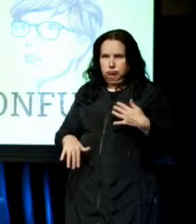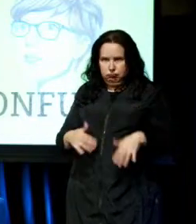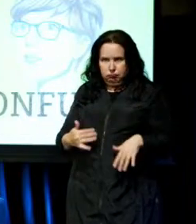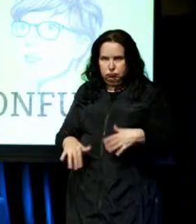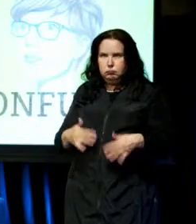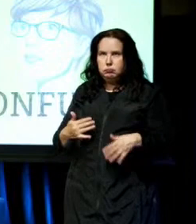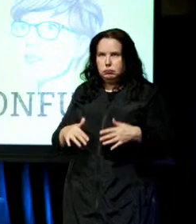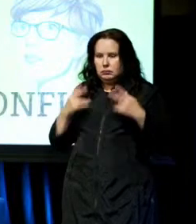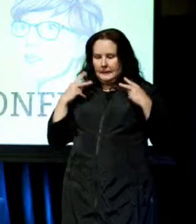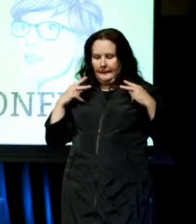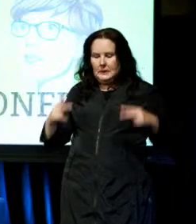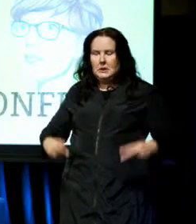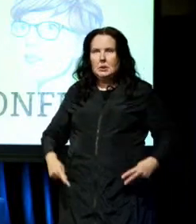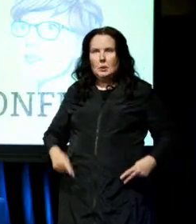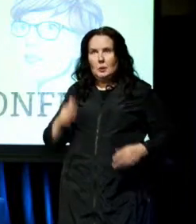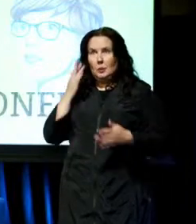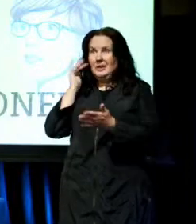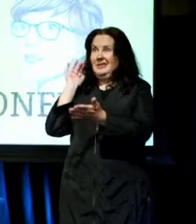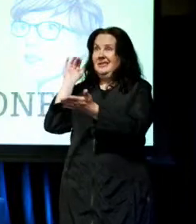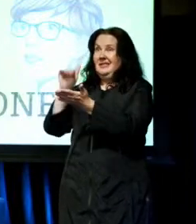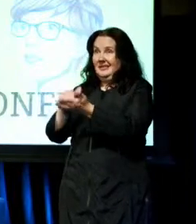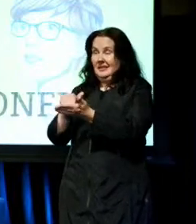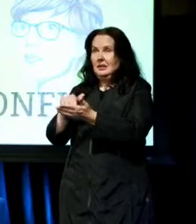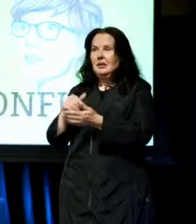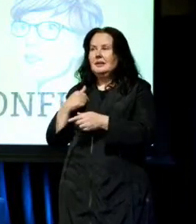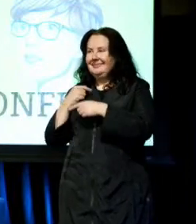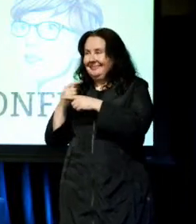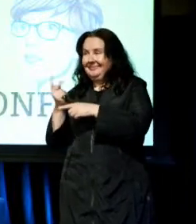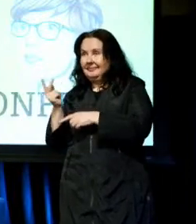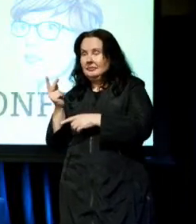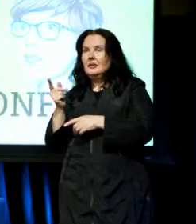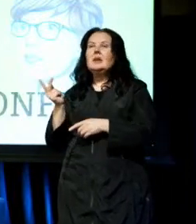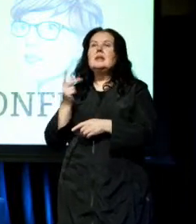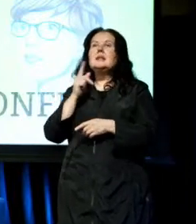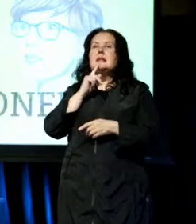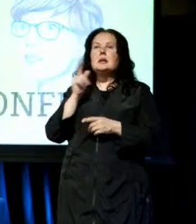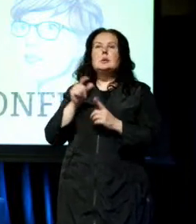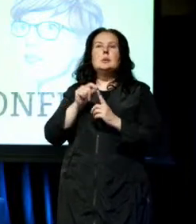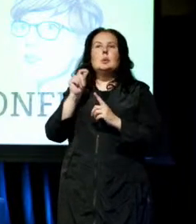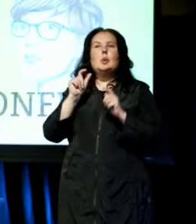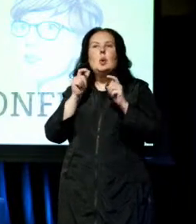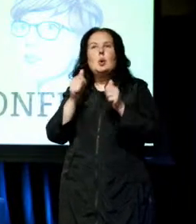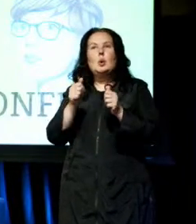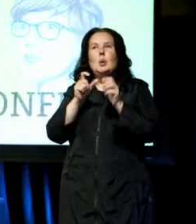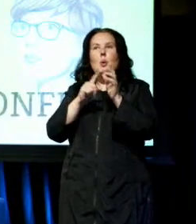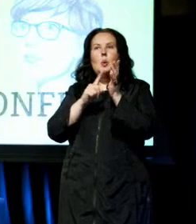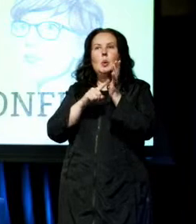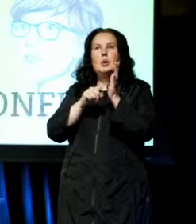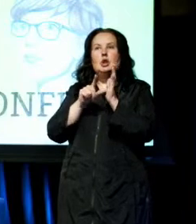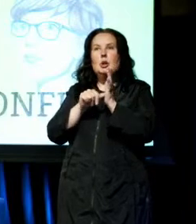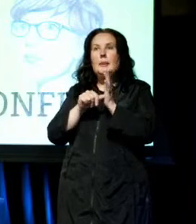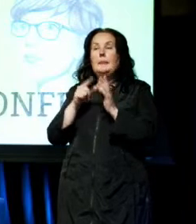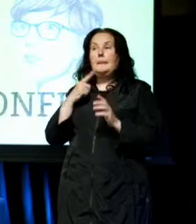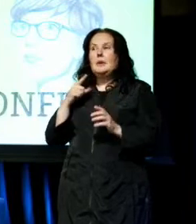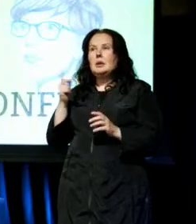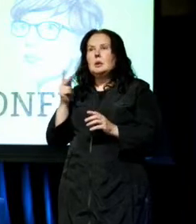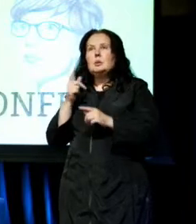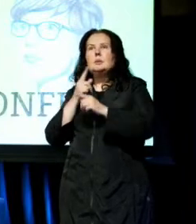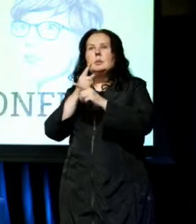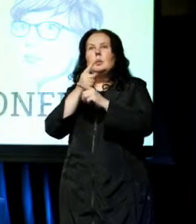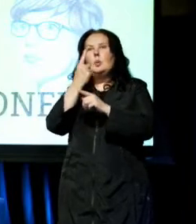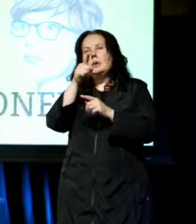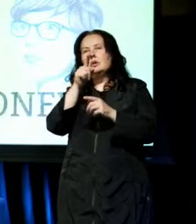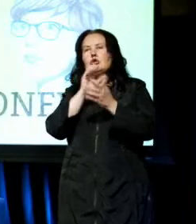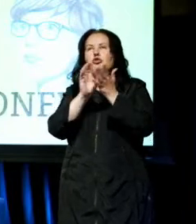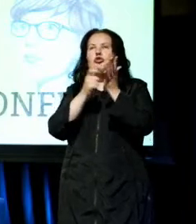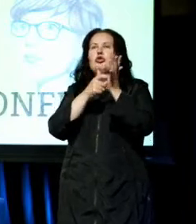lot of physical pain when I got there. And I was talking to them afterwards about it, and they said that they had chosen early call times because they'd spoken to like one chronically